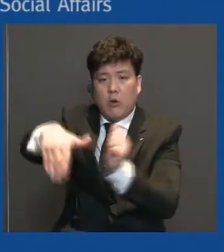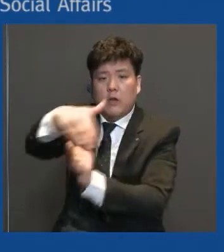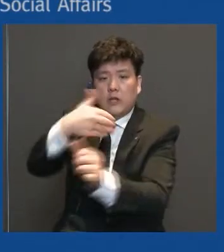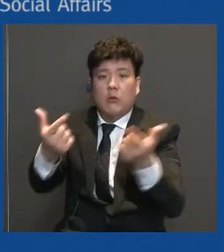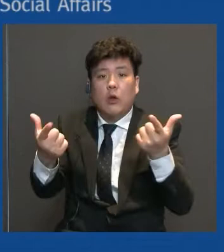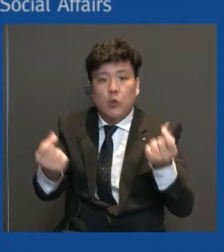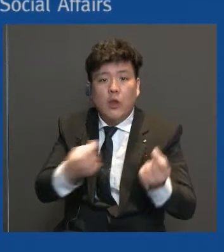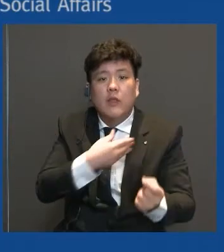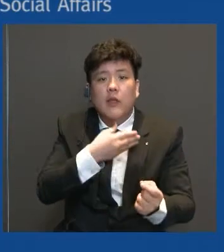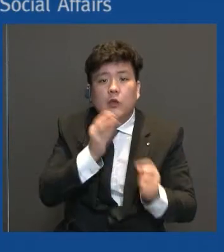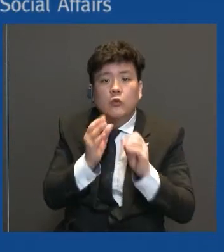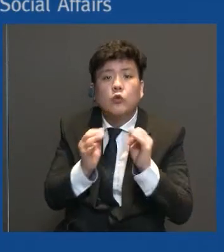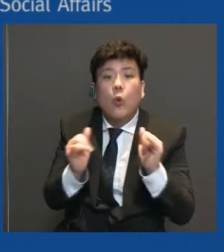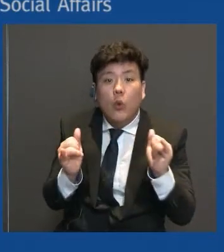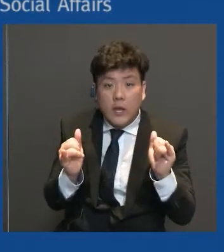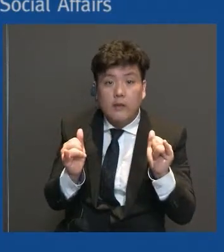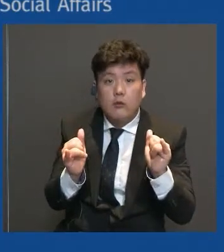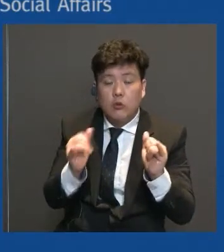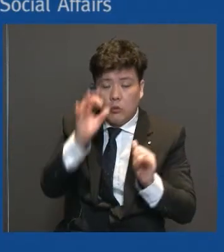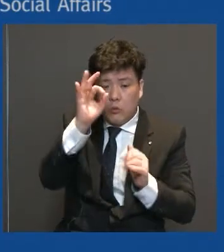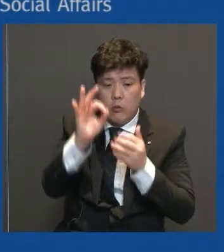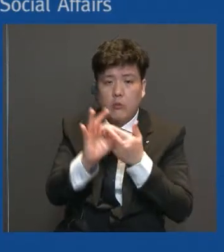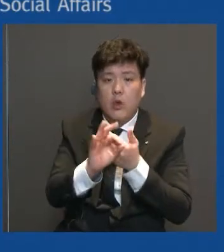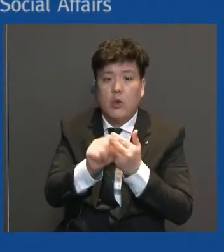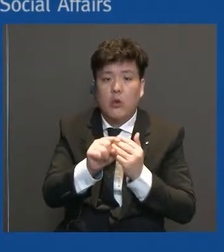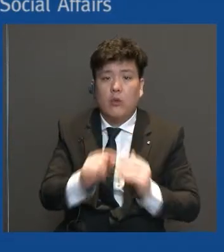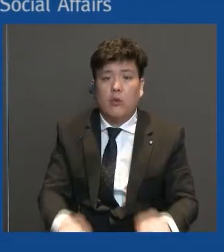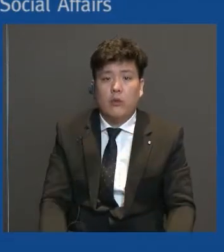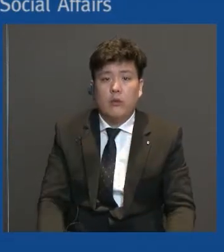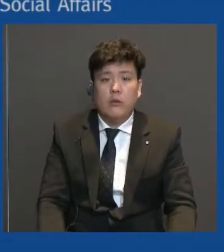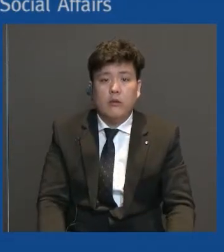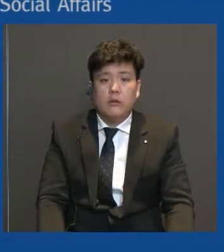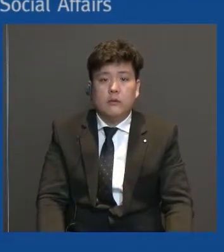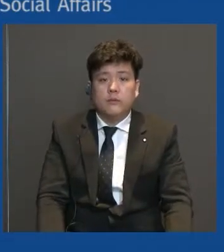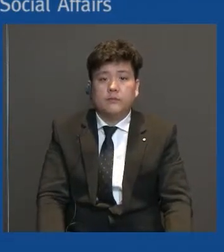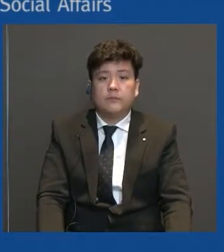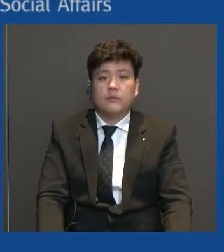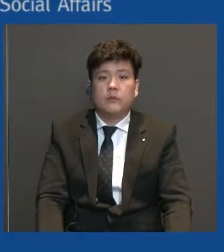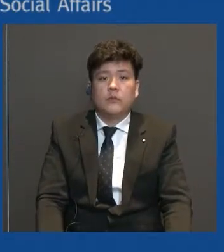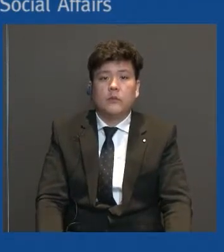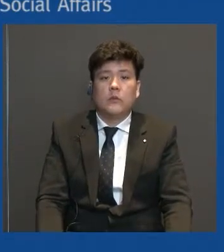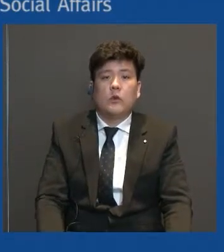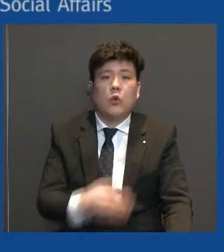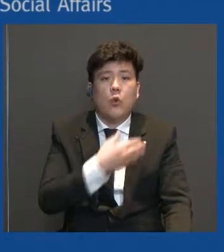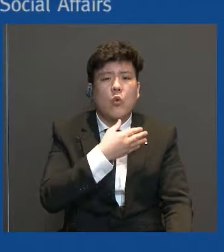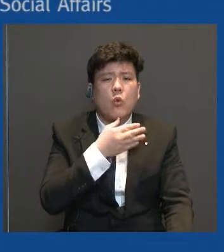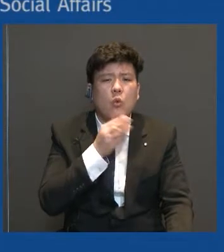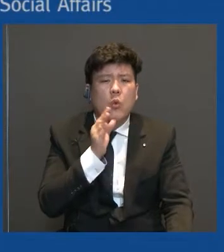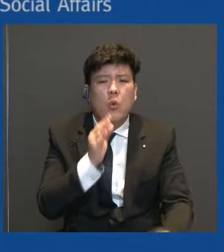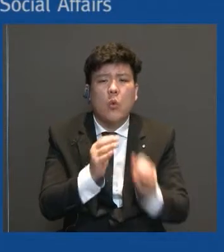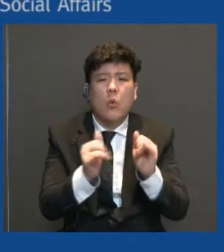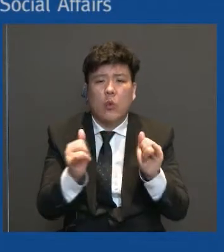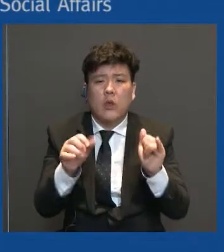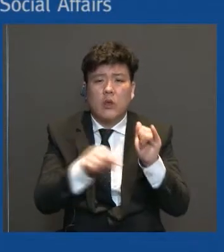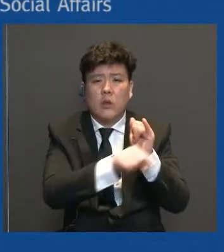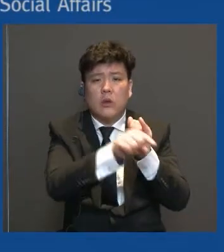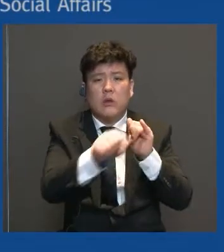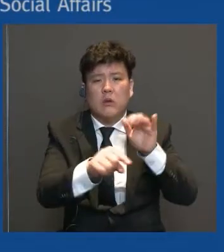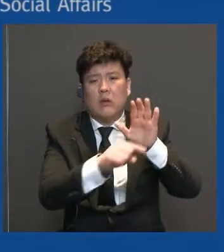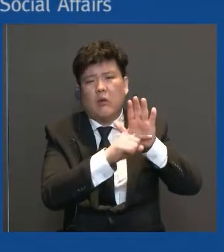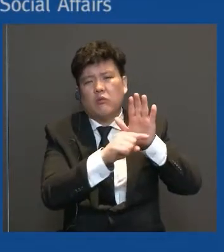cases are heavily concentrated to very old age. As you can see in this graph, in